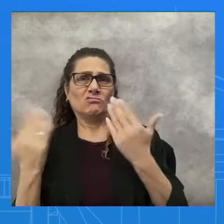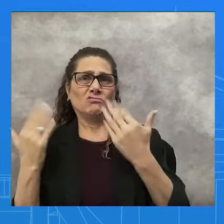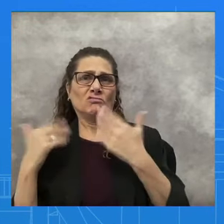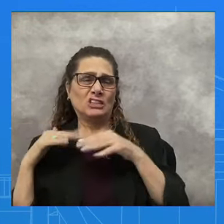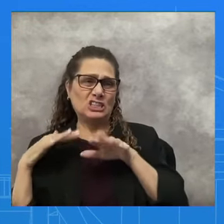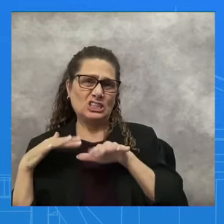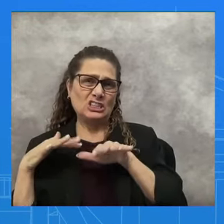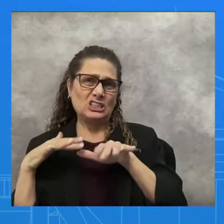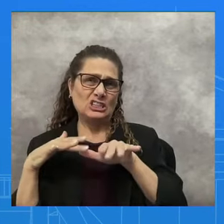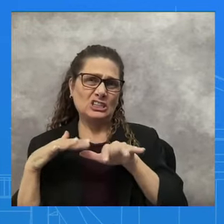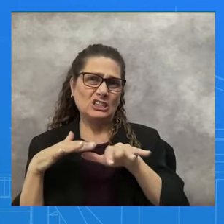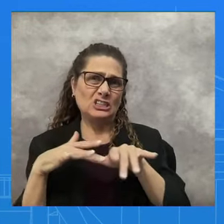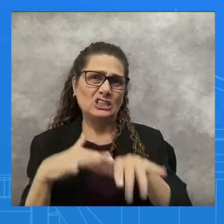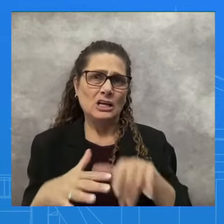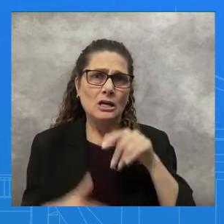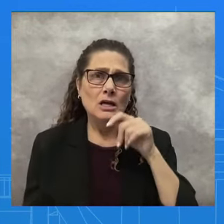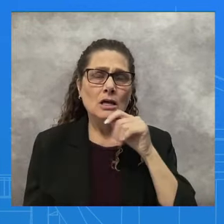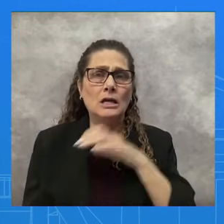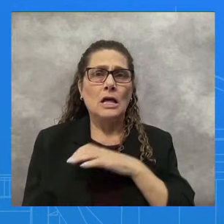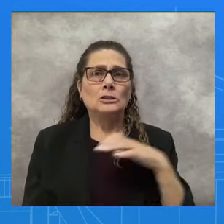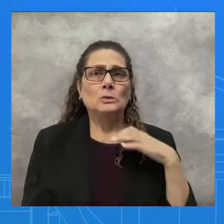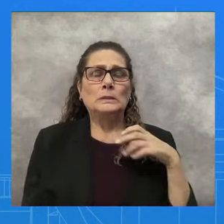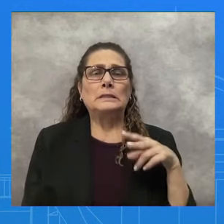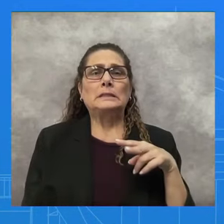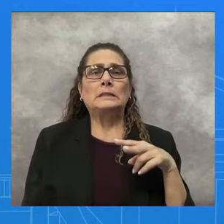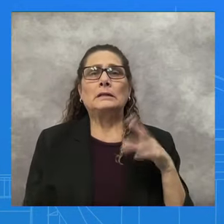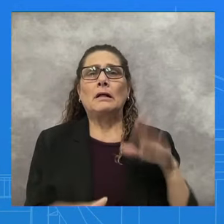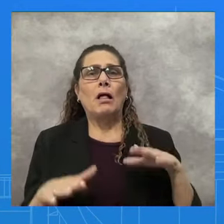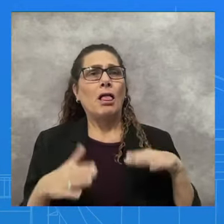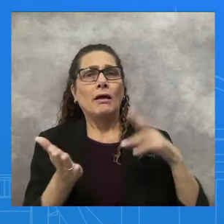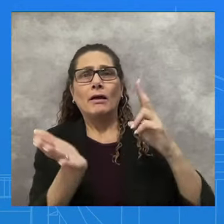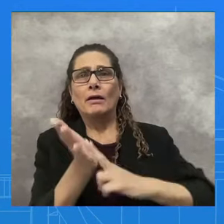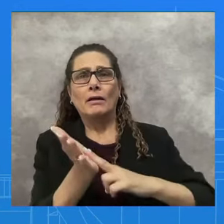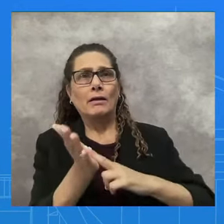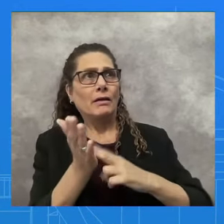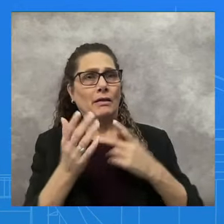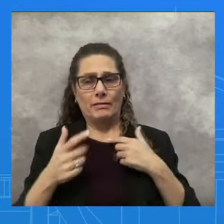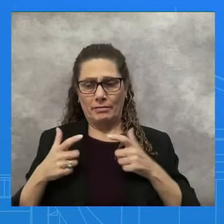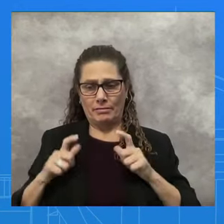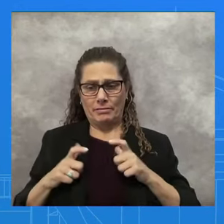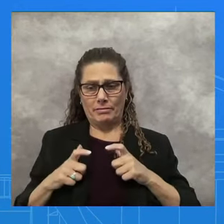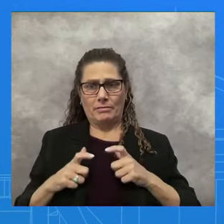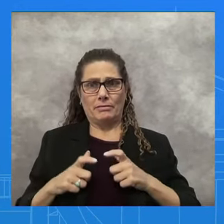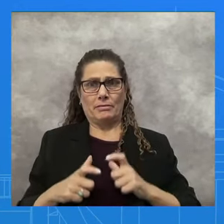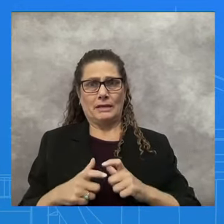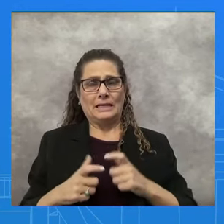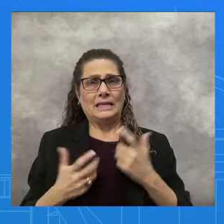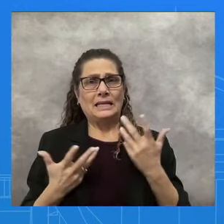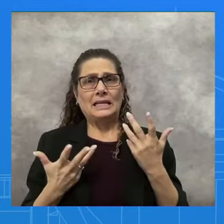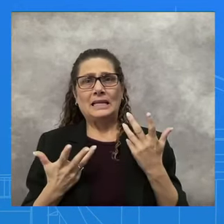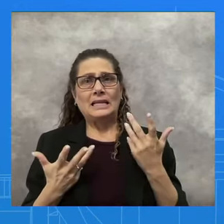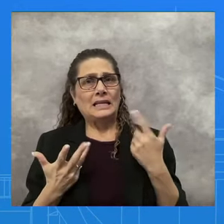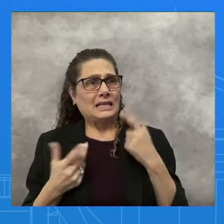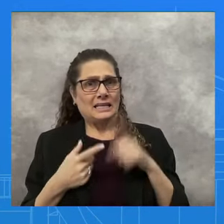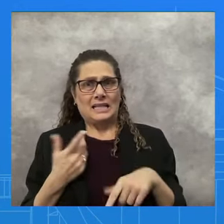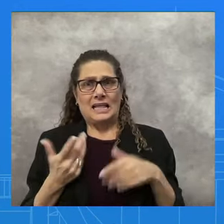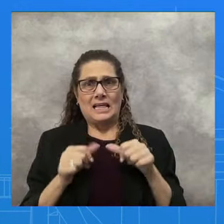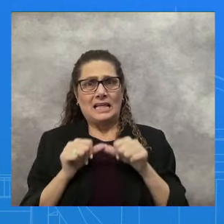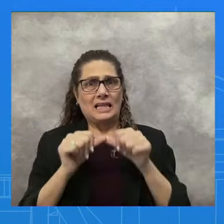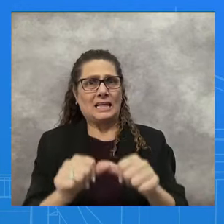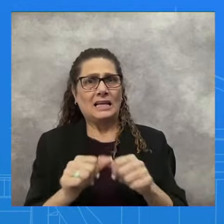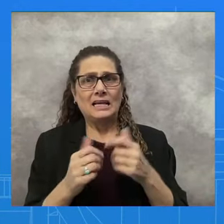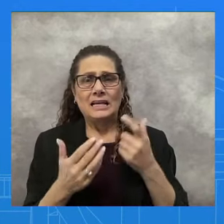has yet to pass the supplemental bill, we've not been able to provide Ukraine with the artillery shells that they desperately need to disrupt these Russian